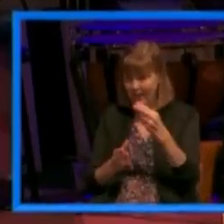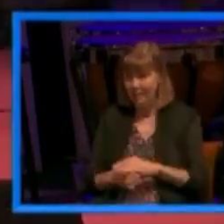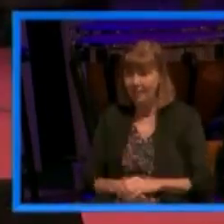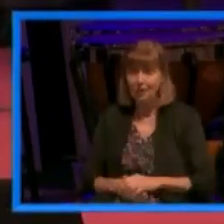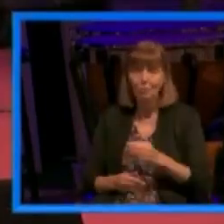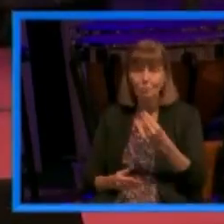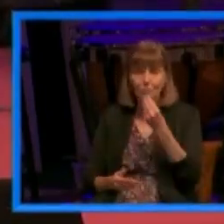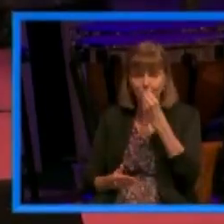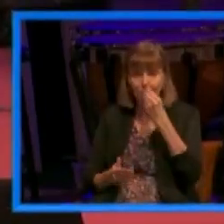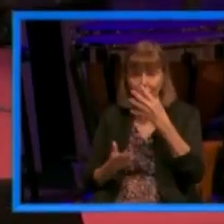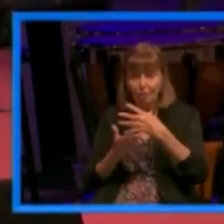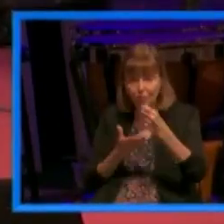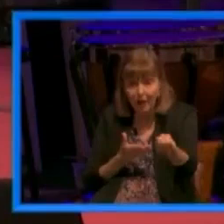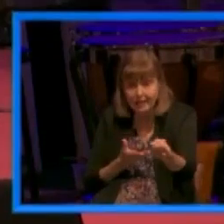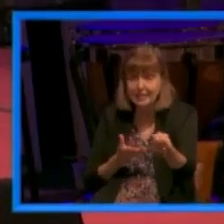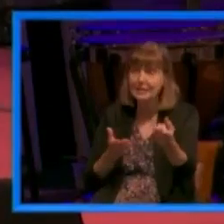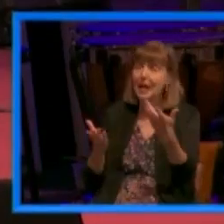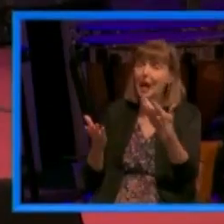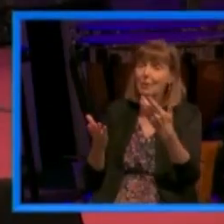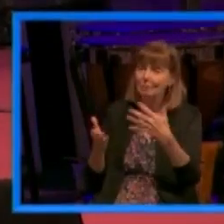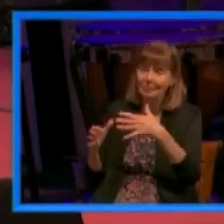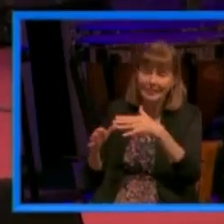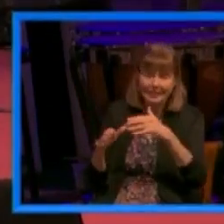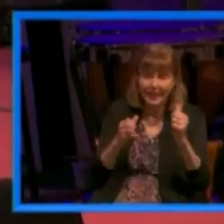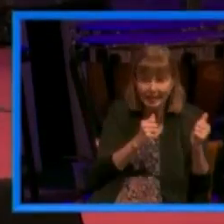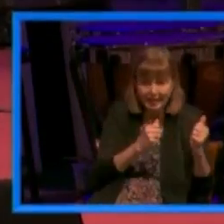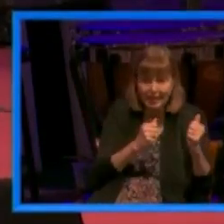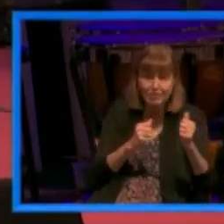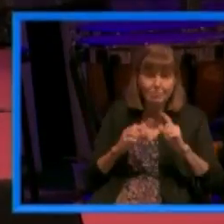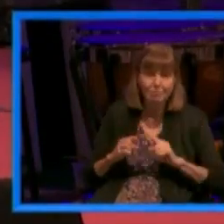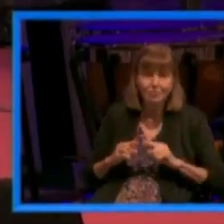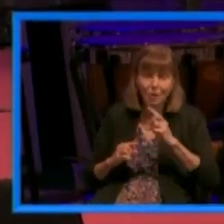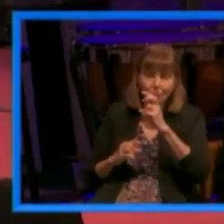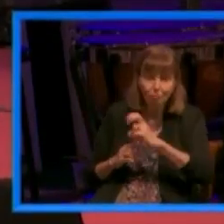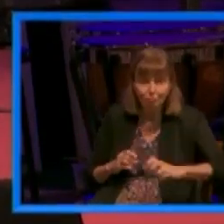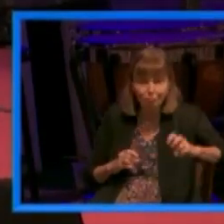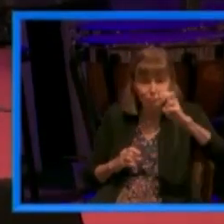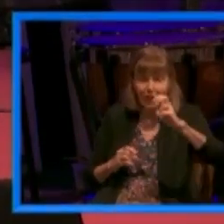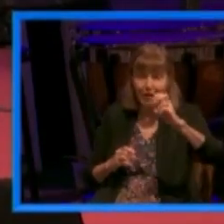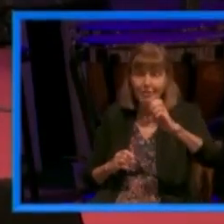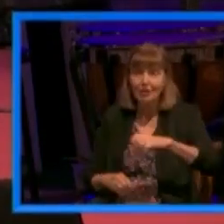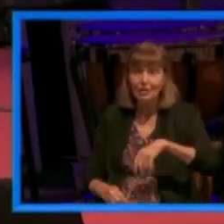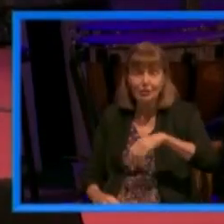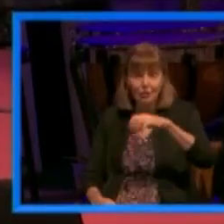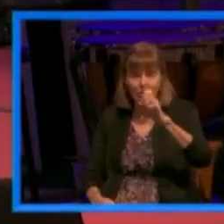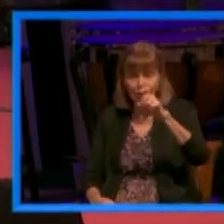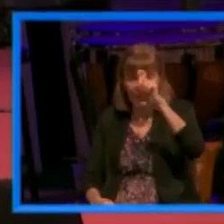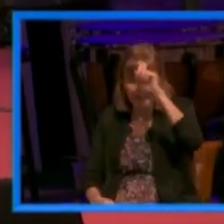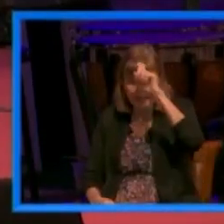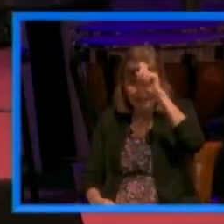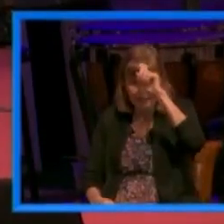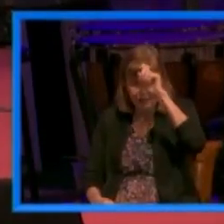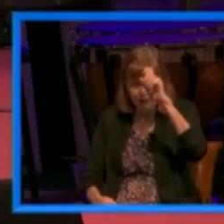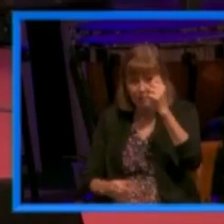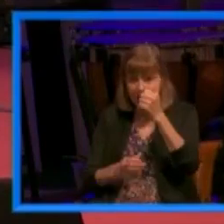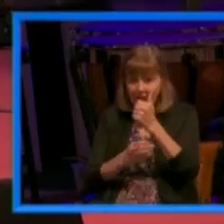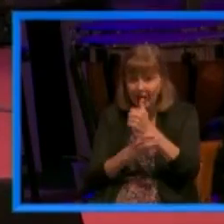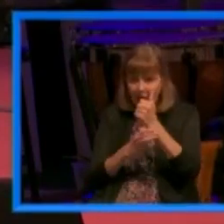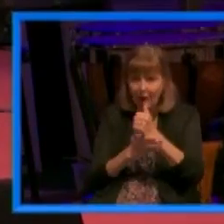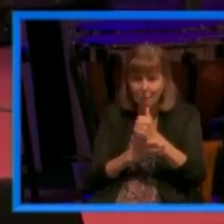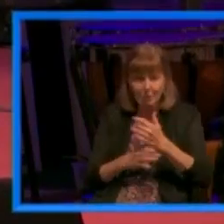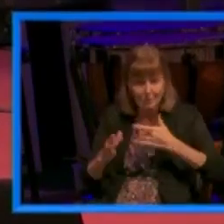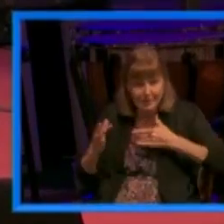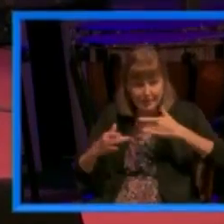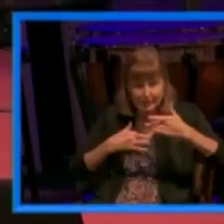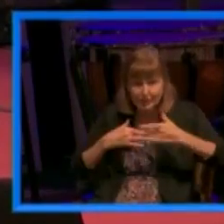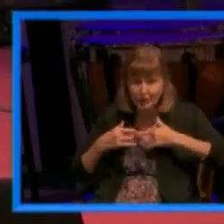his wife getting taken from him because she's so beautiful, and he's worried that they will kill him and take his wife. So he convinces his wife down